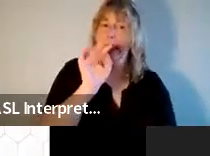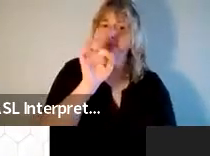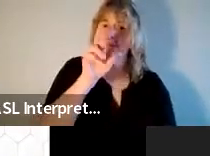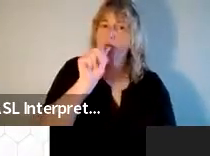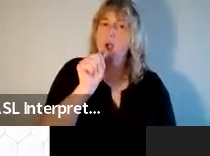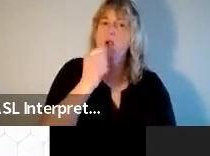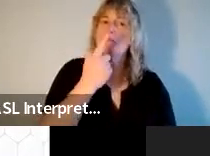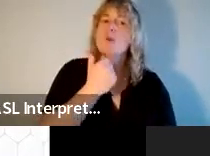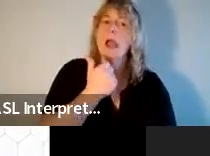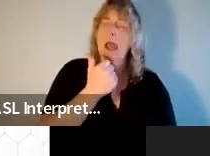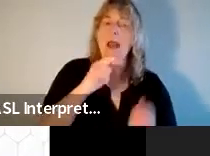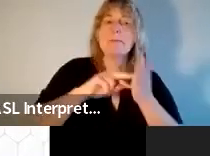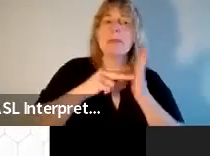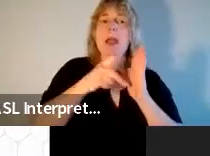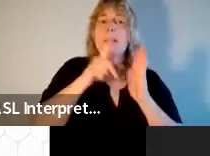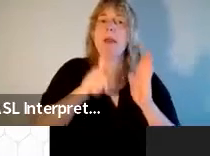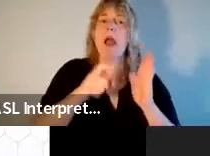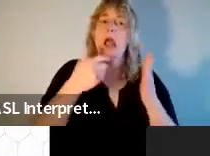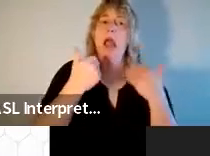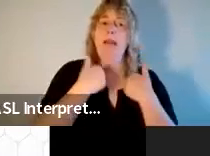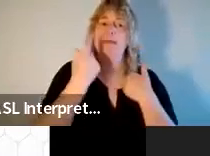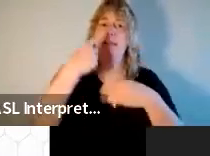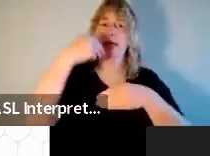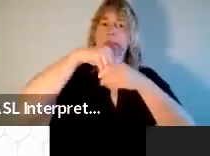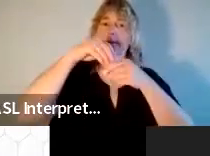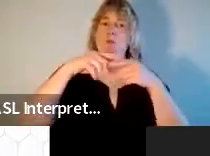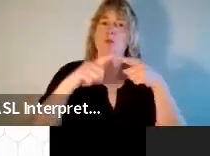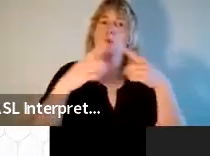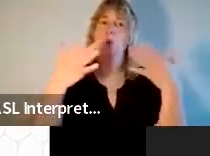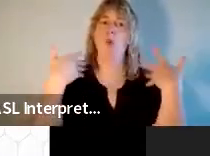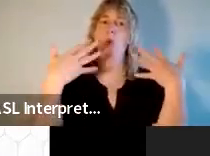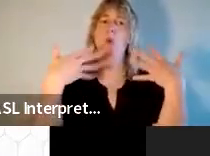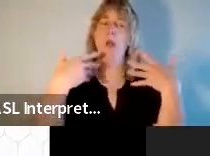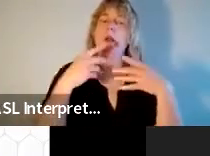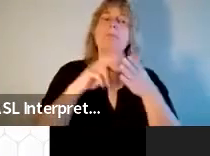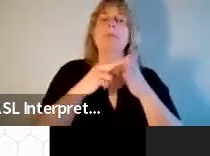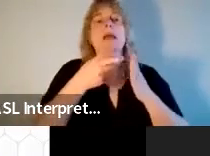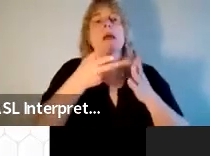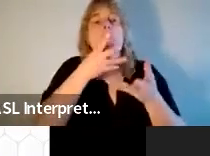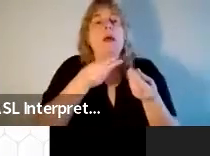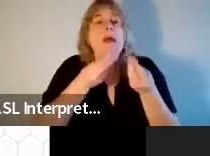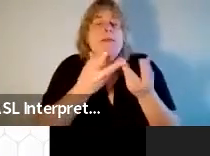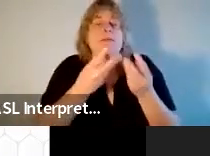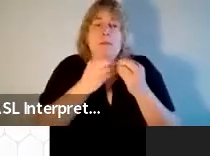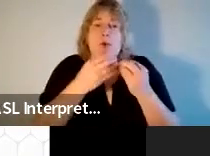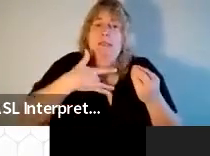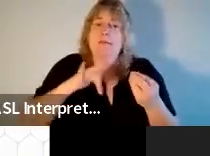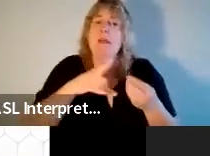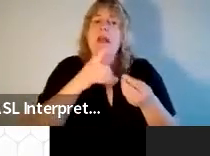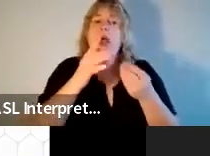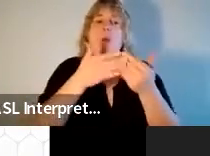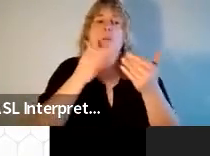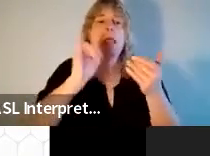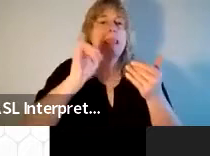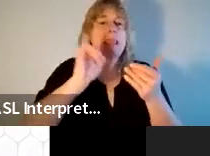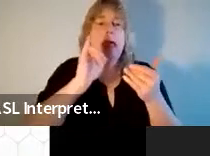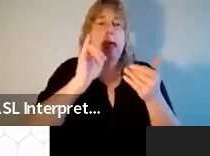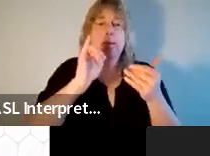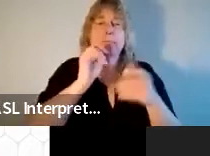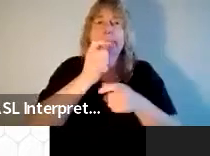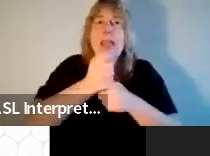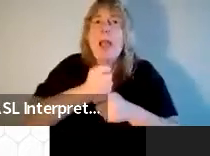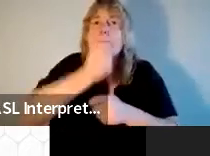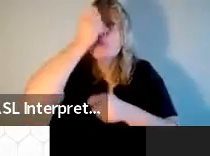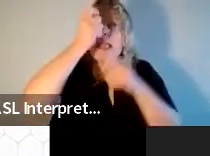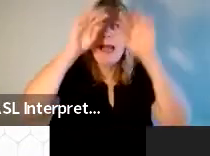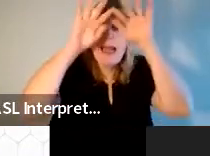extra special sensitivity. So there's basically an umbrella or a layer of 5 sunshades that protect